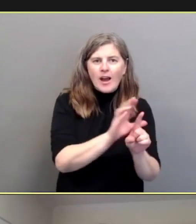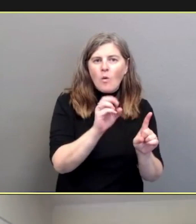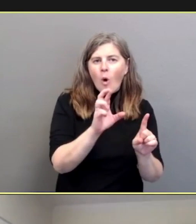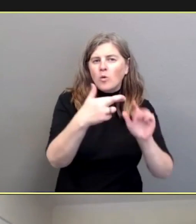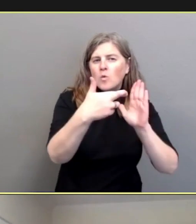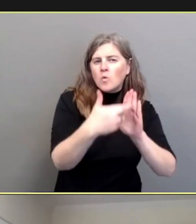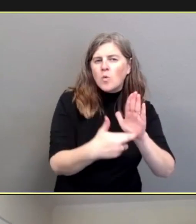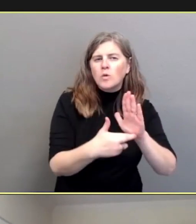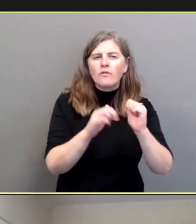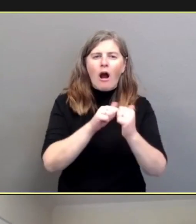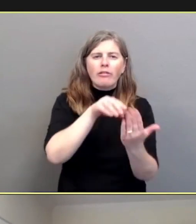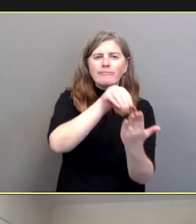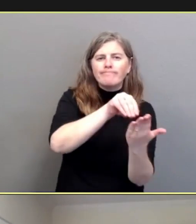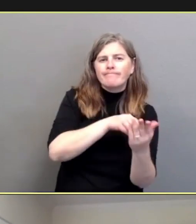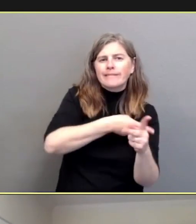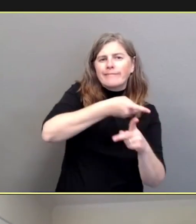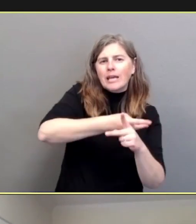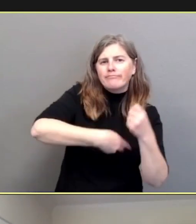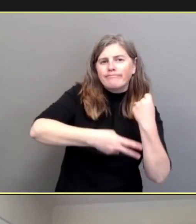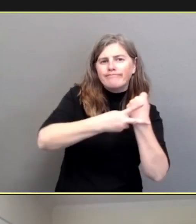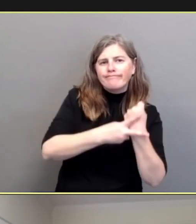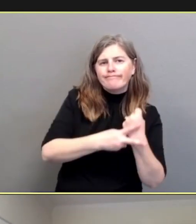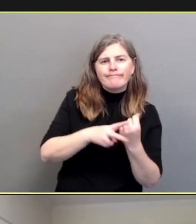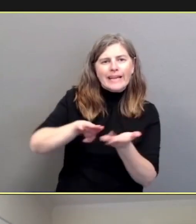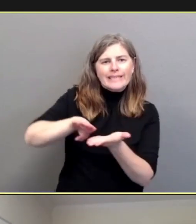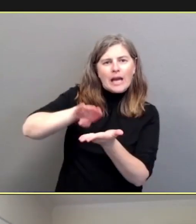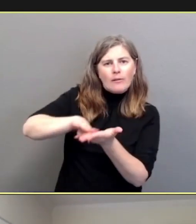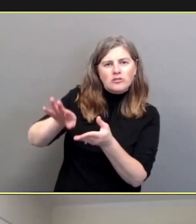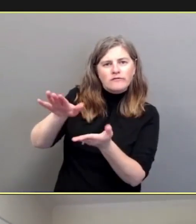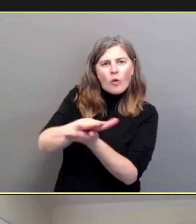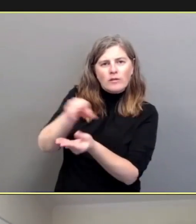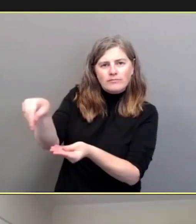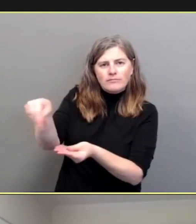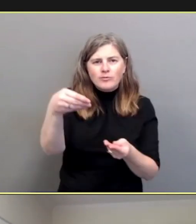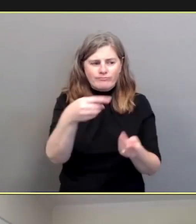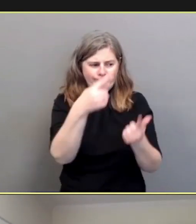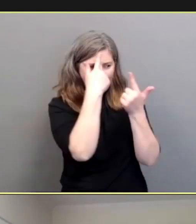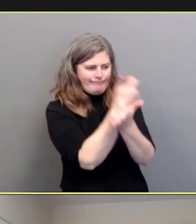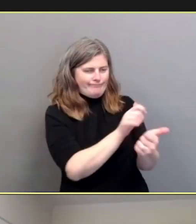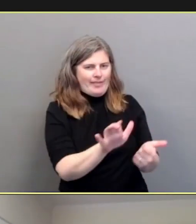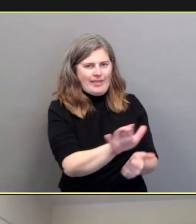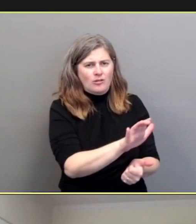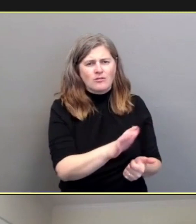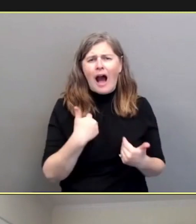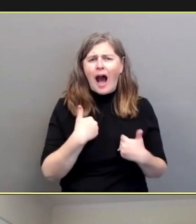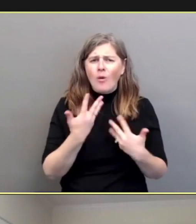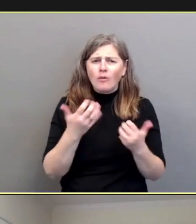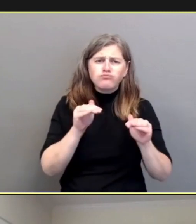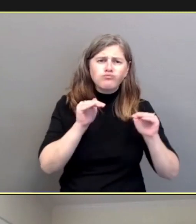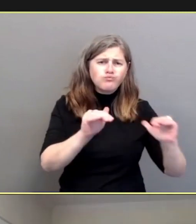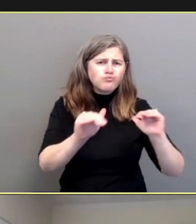documenting exemptions, and we leave that to them. And I think I just remind people that